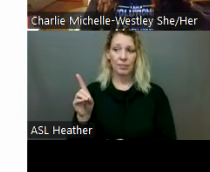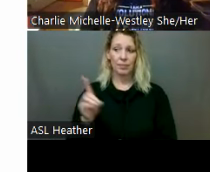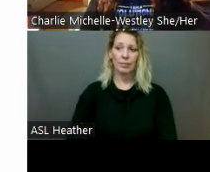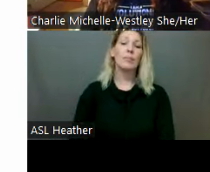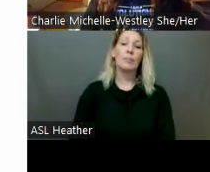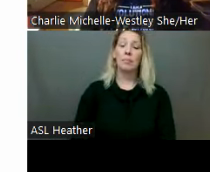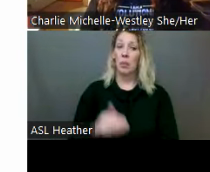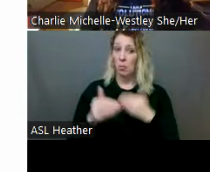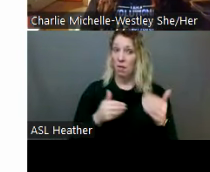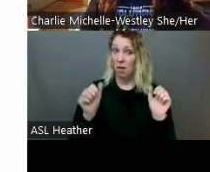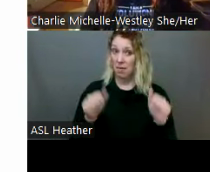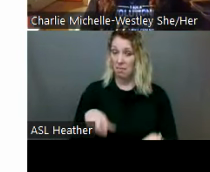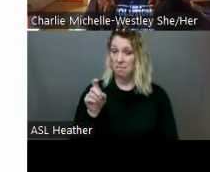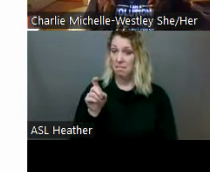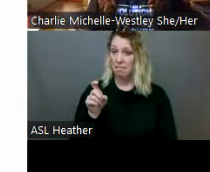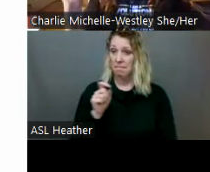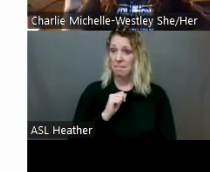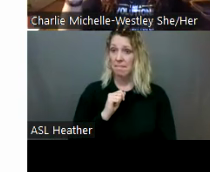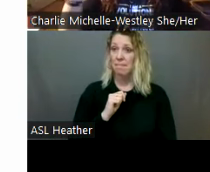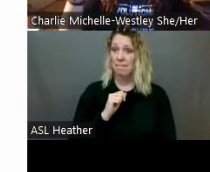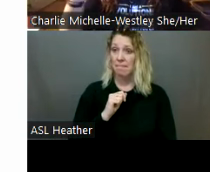Can we move on?